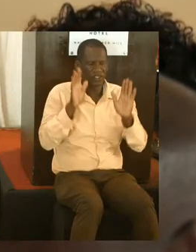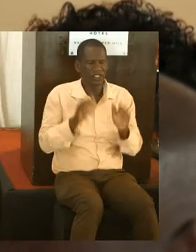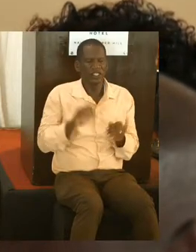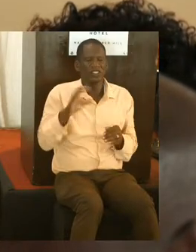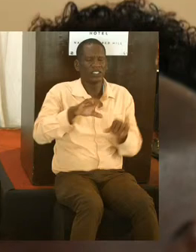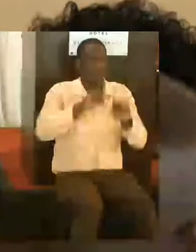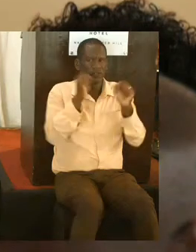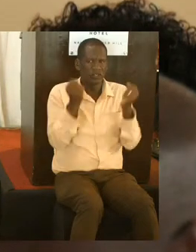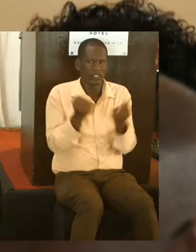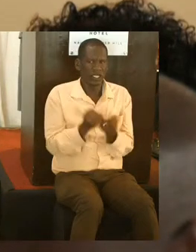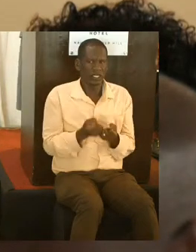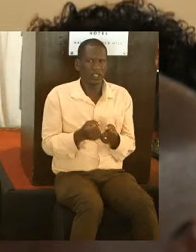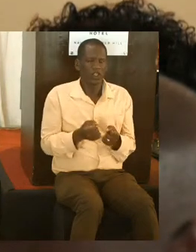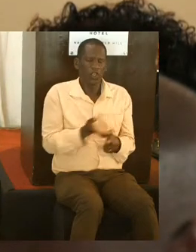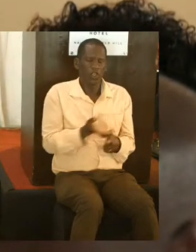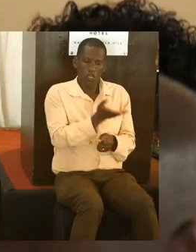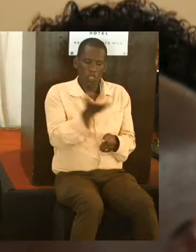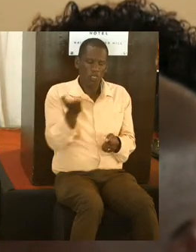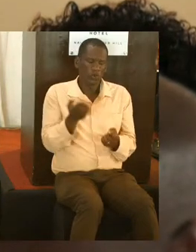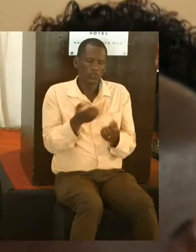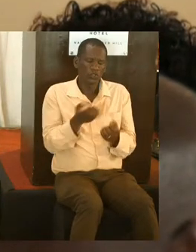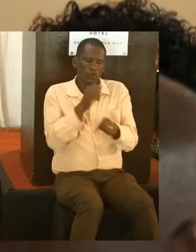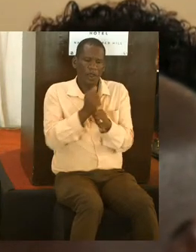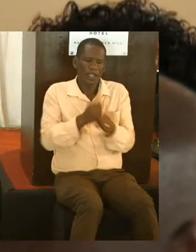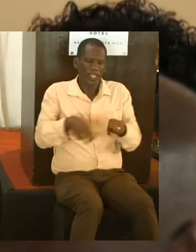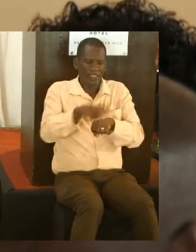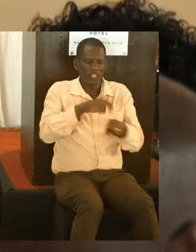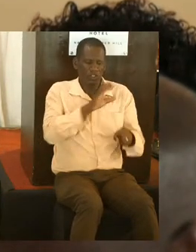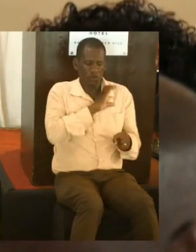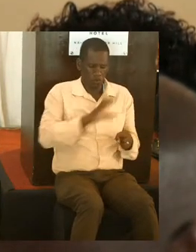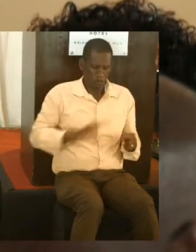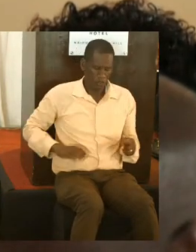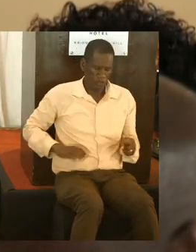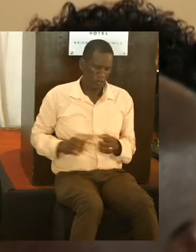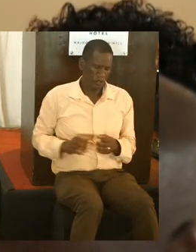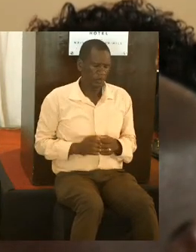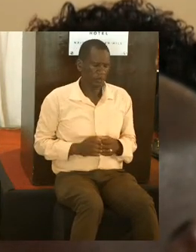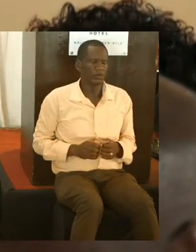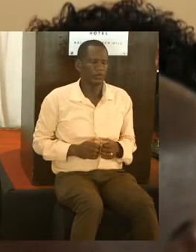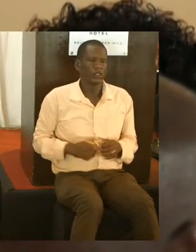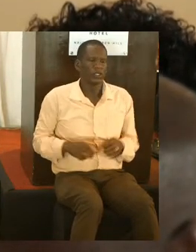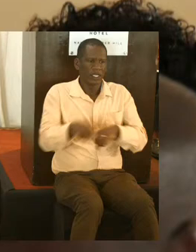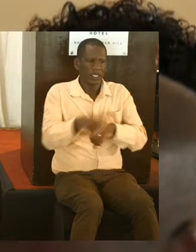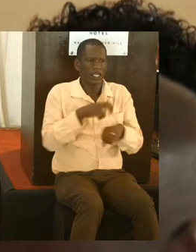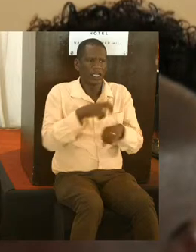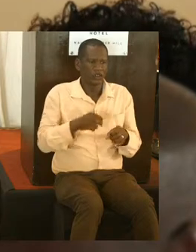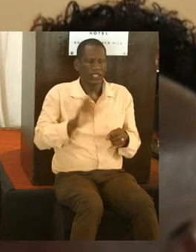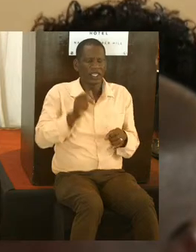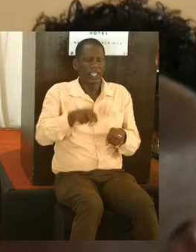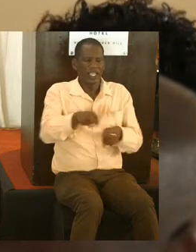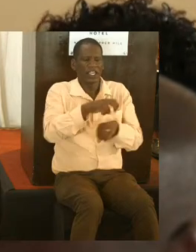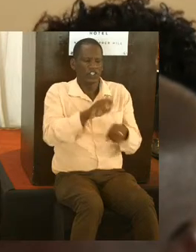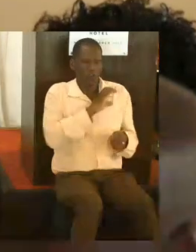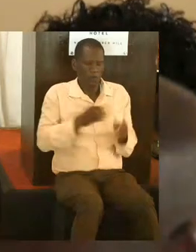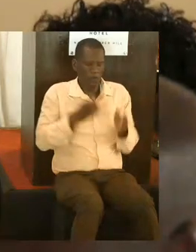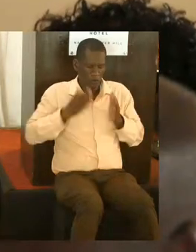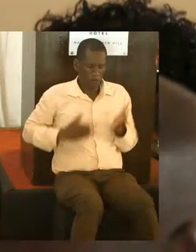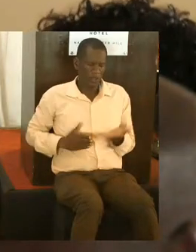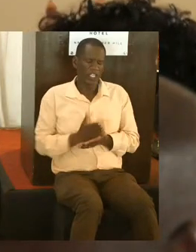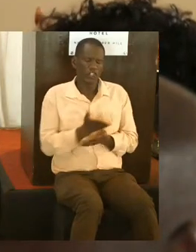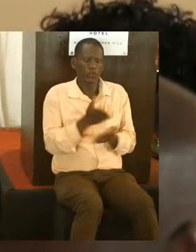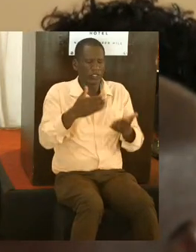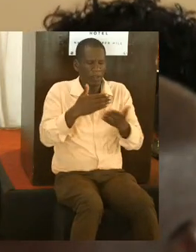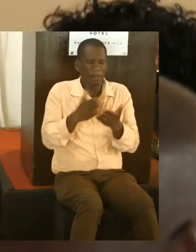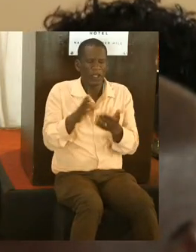the Civil Society those serving in the National Commission nationality Kenya National Commission on human rights are